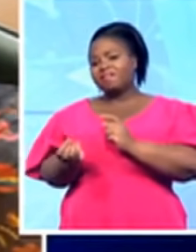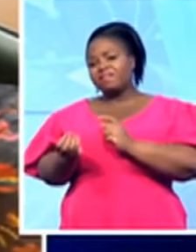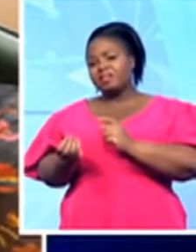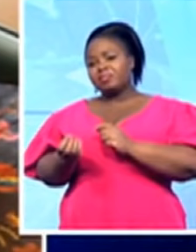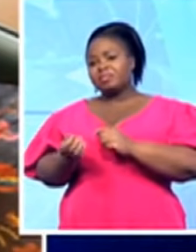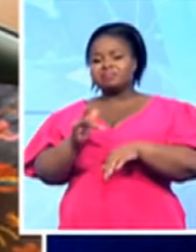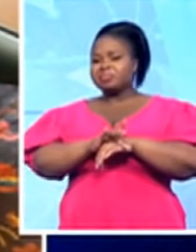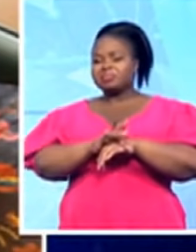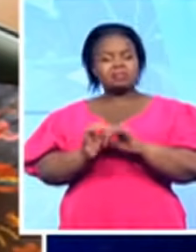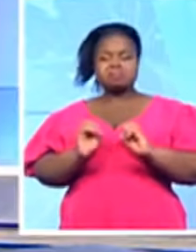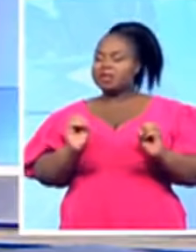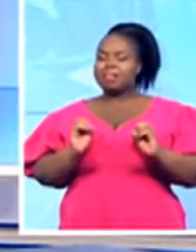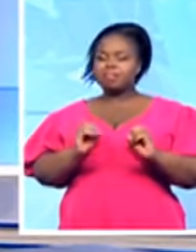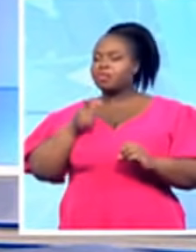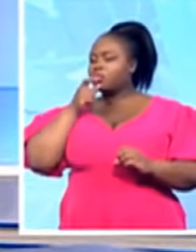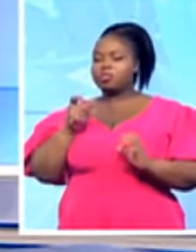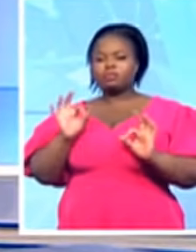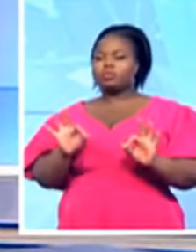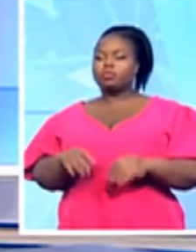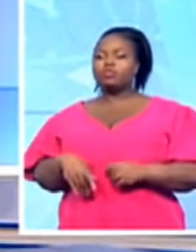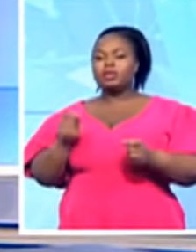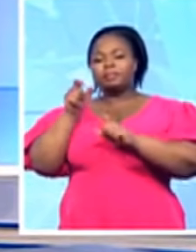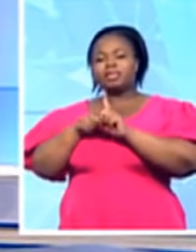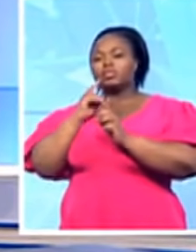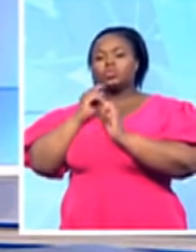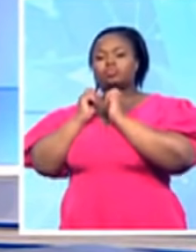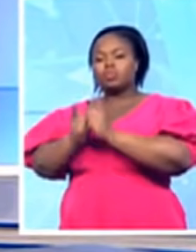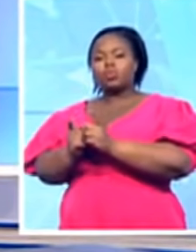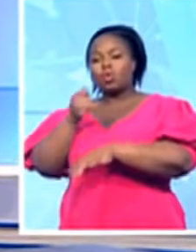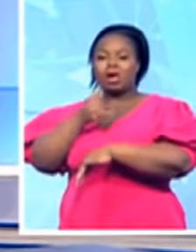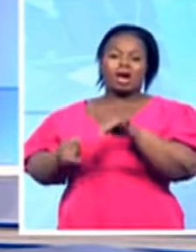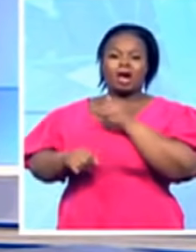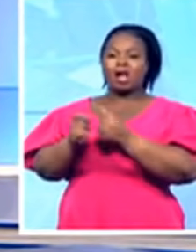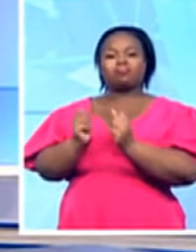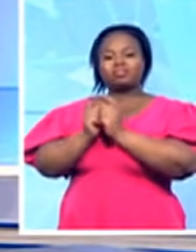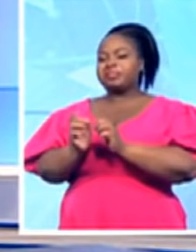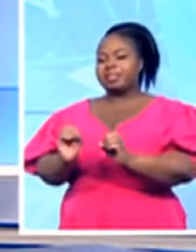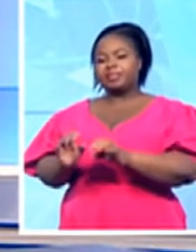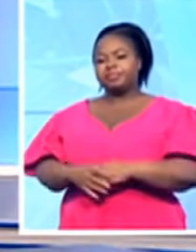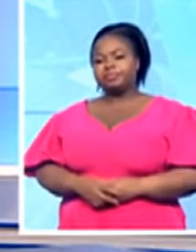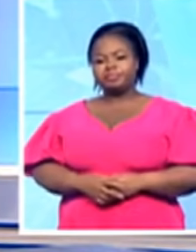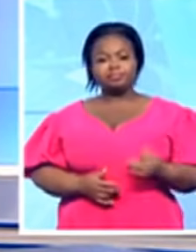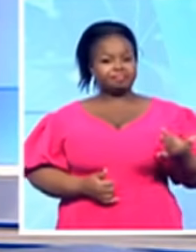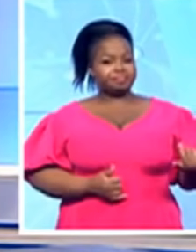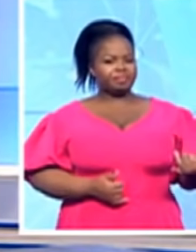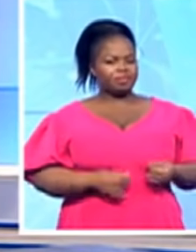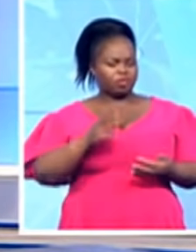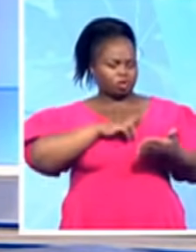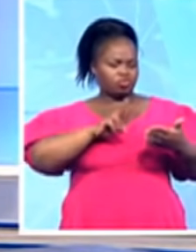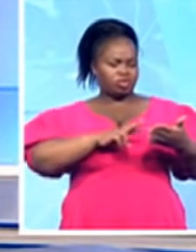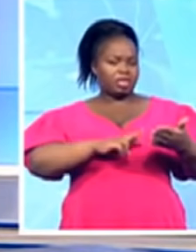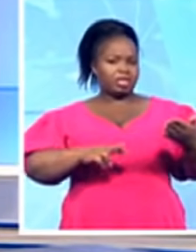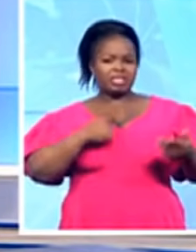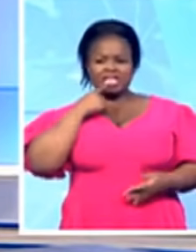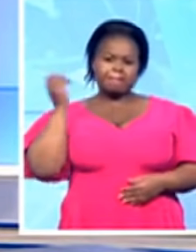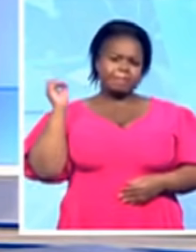at this stage. All right. There were also, according to a statement I'm just reading, reports of stone throwing and